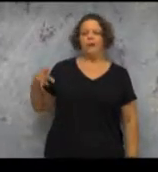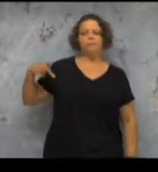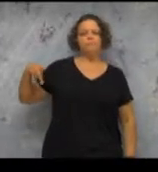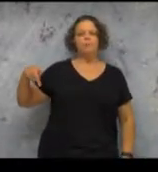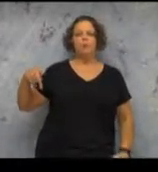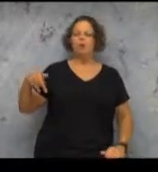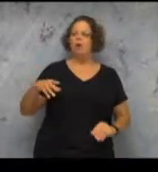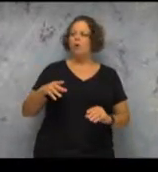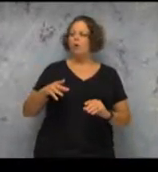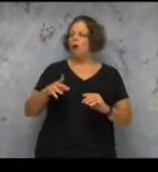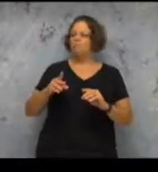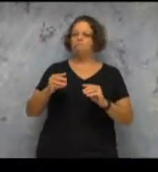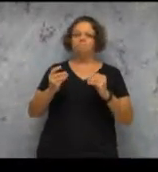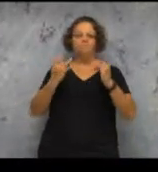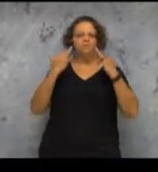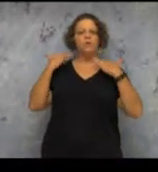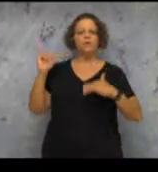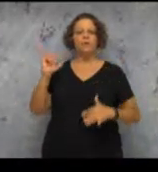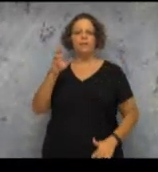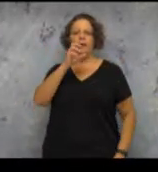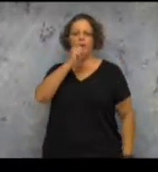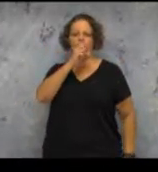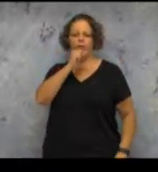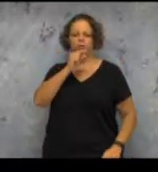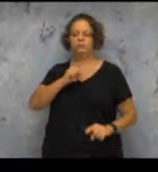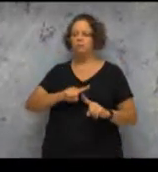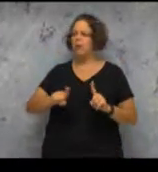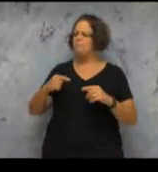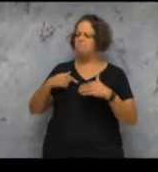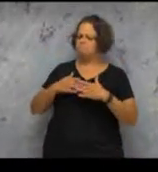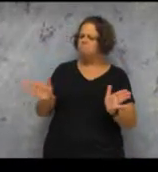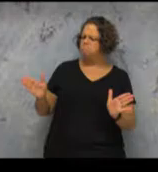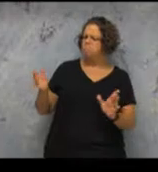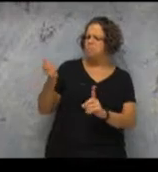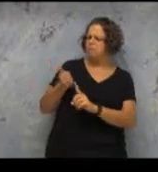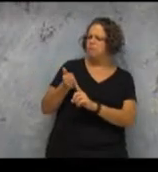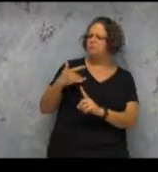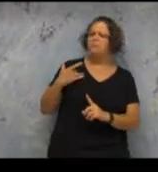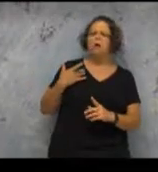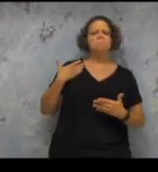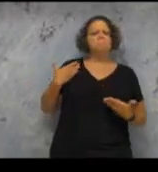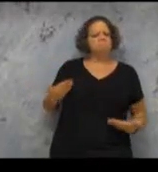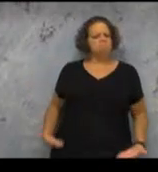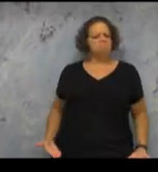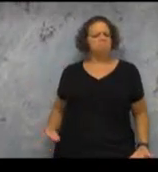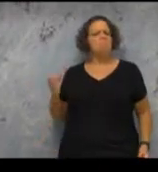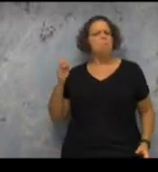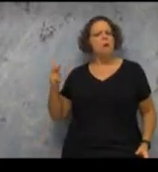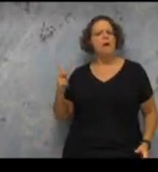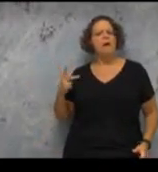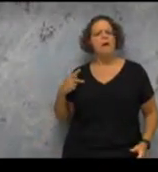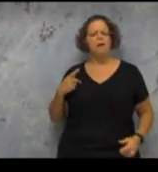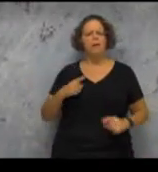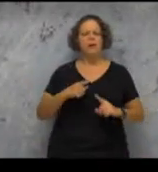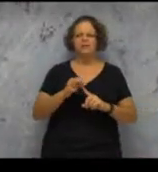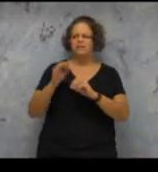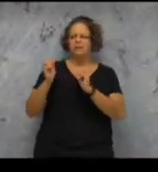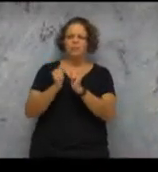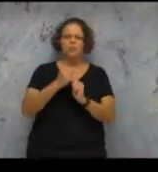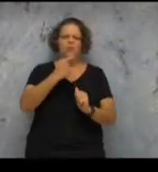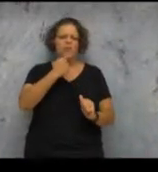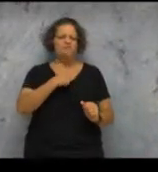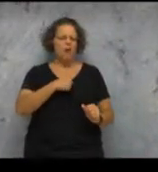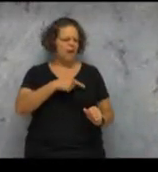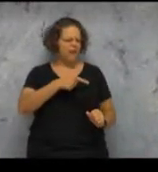blue, except when he was with Red. Red was a hothead. He liked to pick